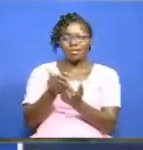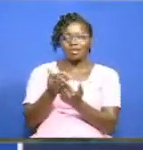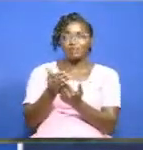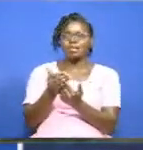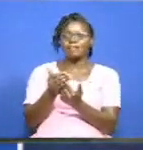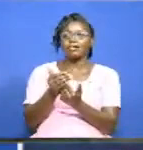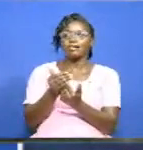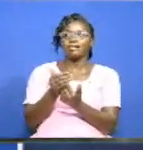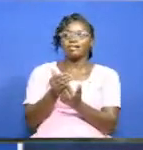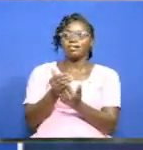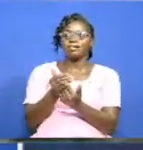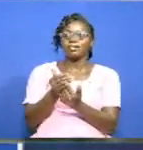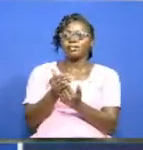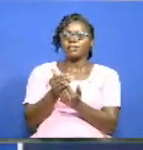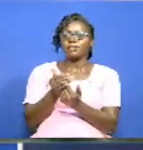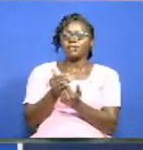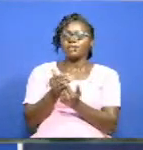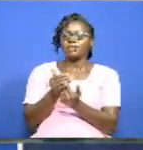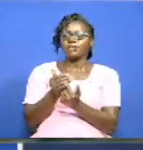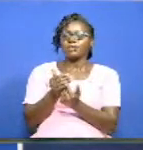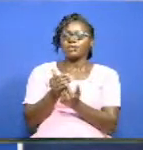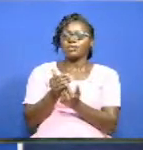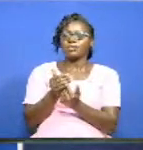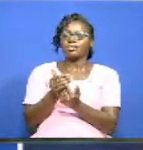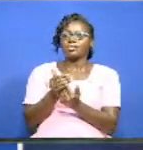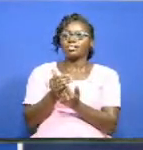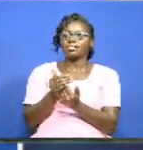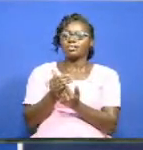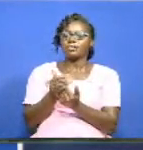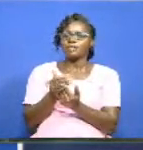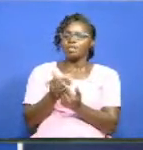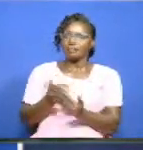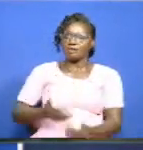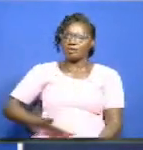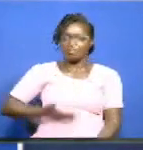and somebody who cannot hold a crutch.